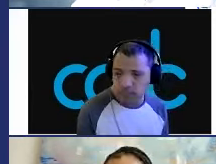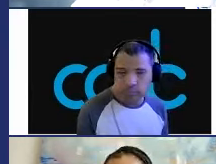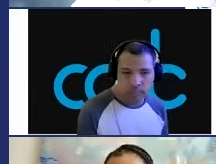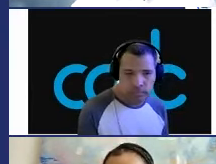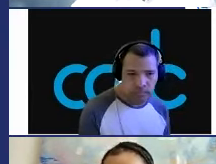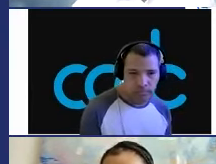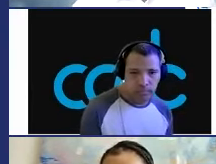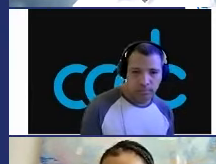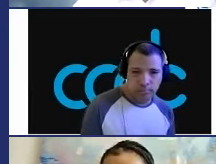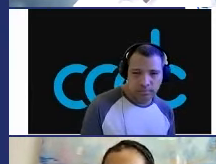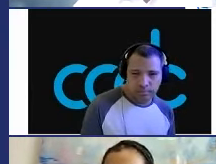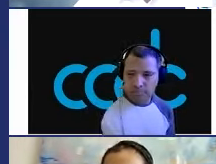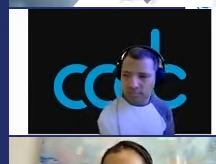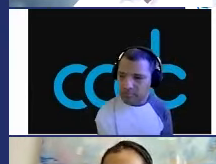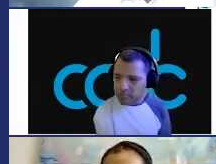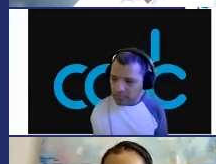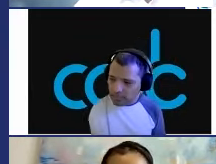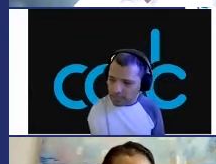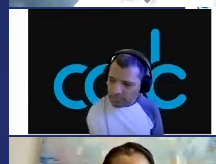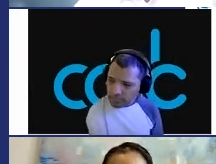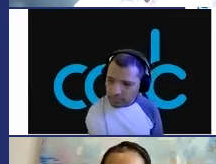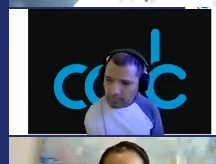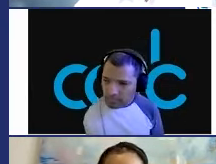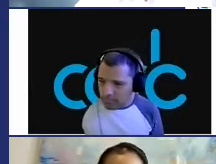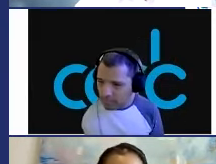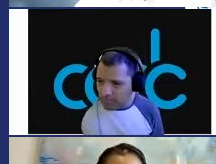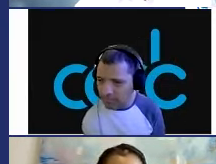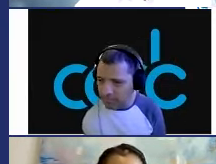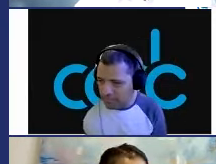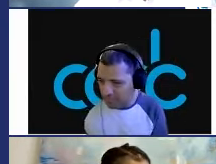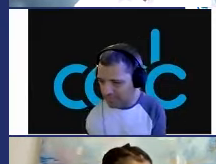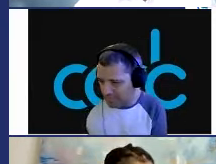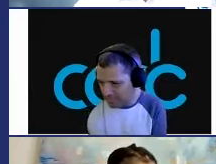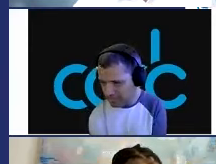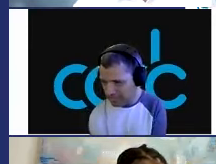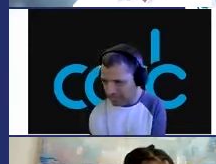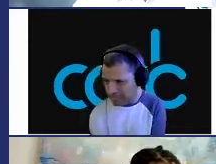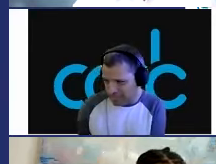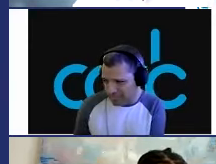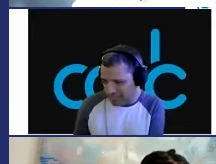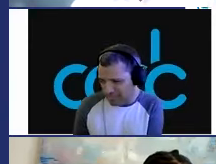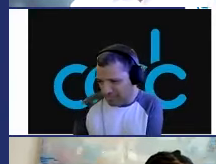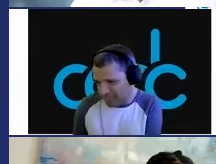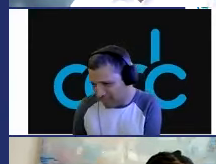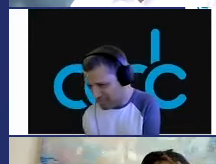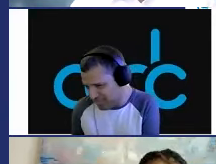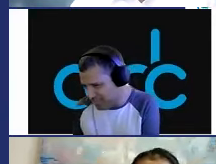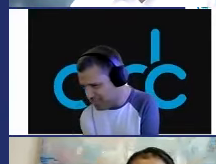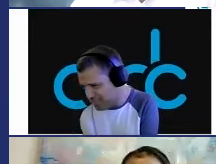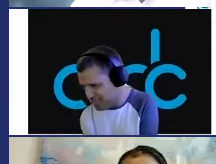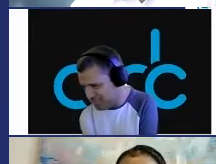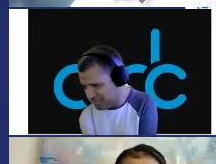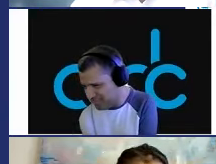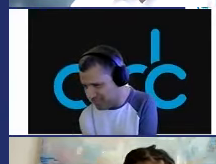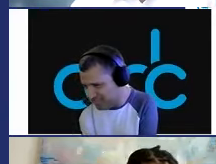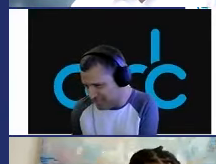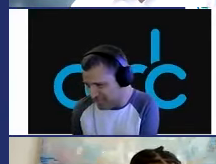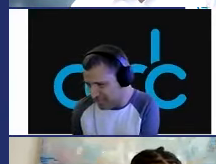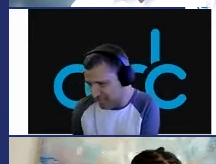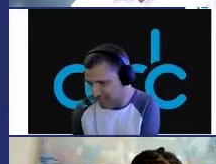Thank you. I can go ahead and report out for our group. So I'm Sophia with CCHA. We also had Kaylan from